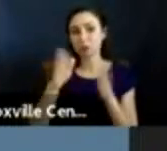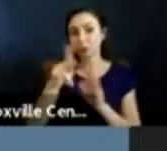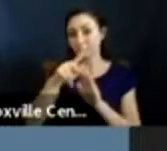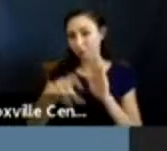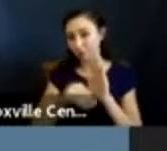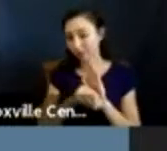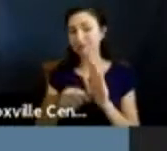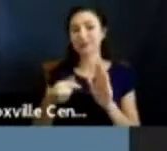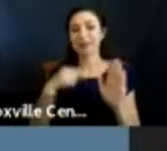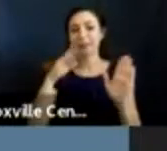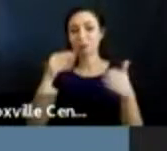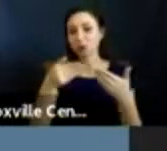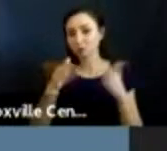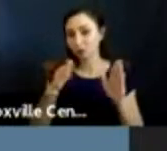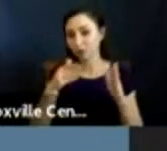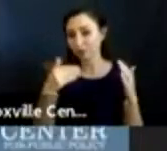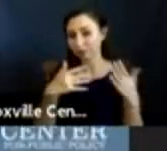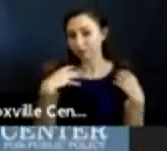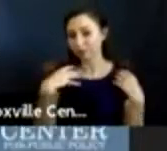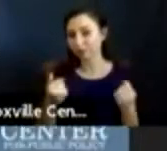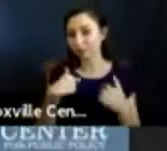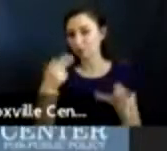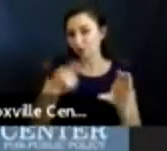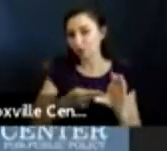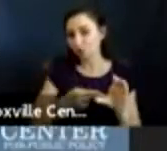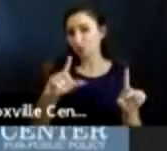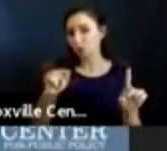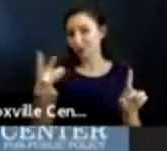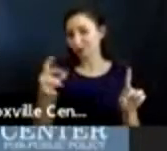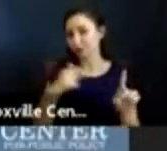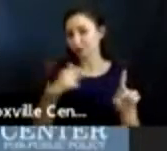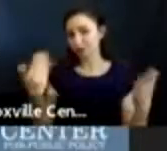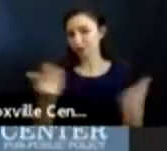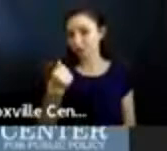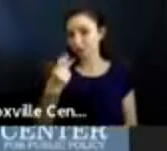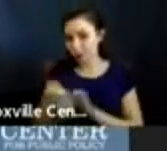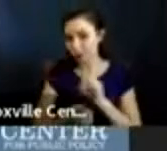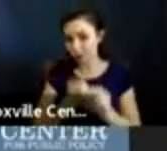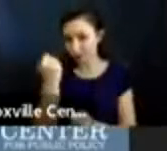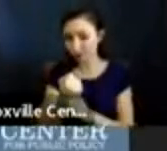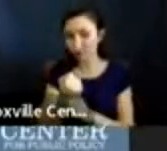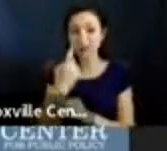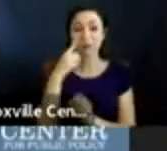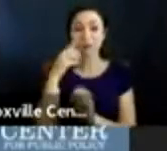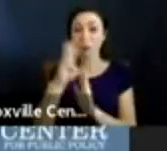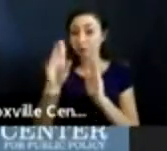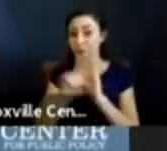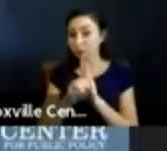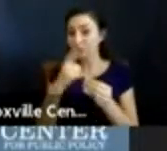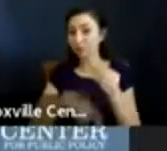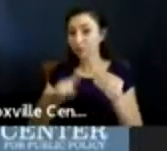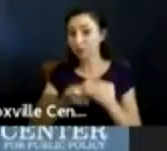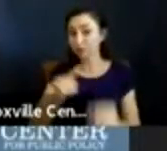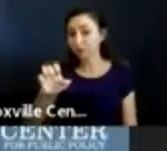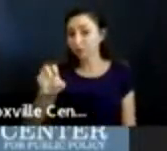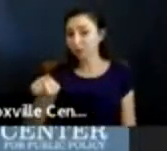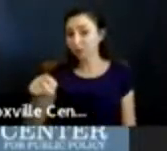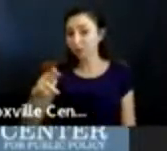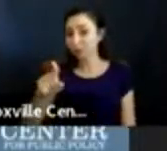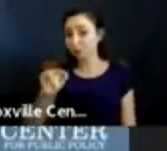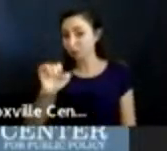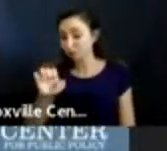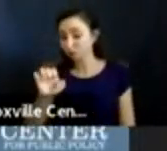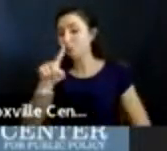and I joined the center in 2017, so I've been here for a couple of years. So in terms of background on the Tennessee Pulse Survey, it was developed